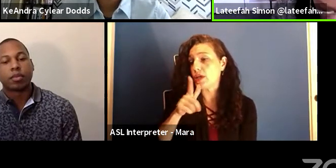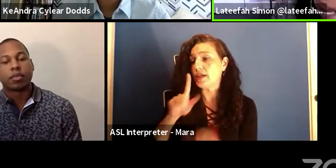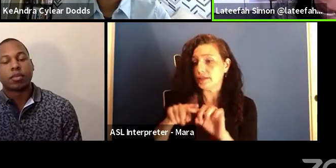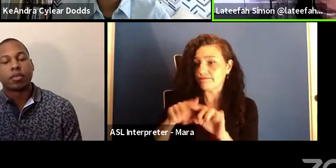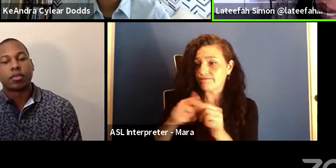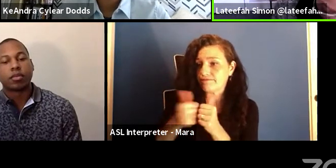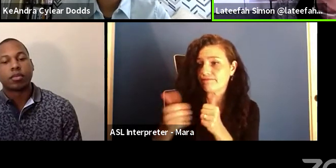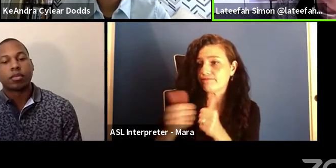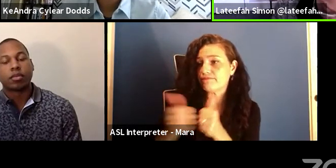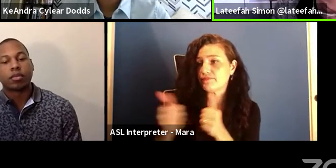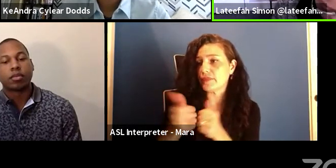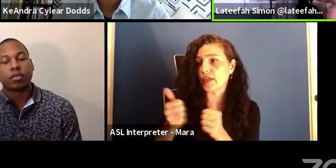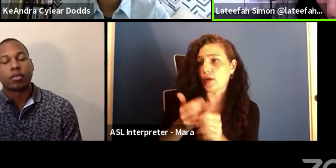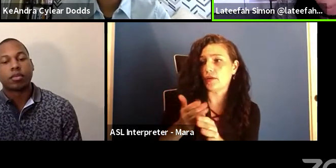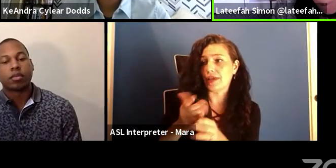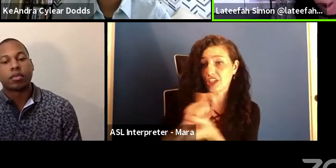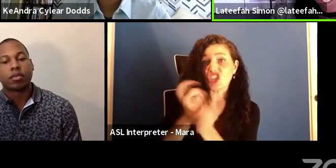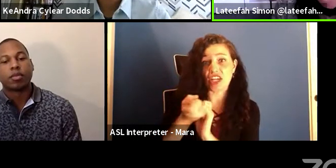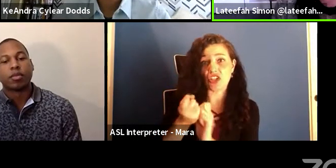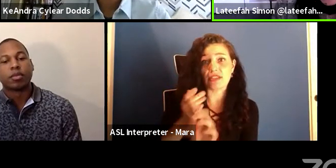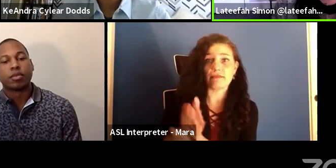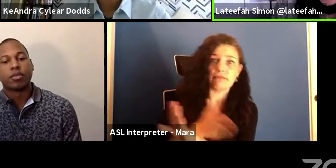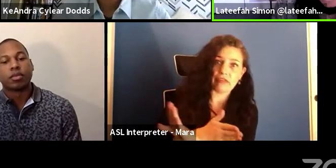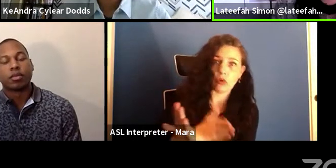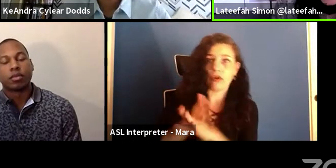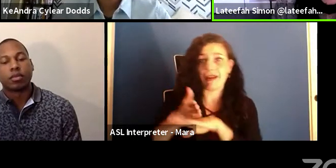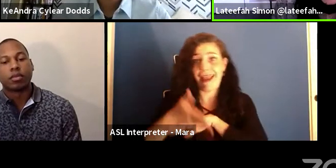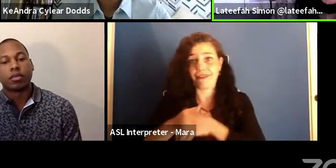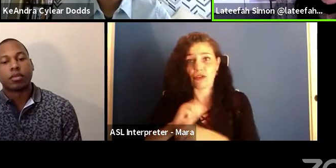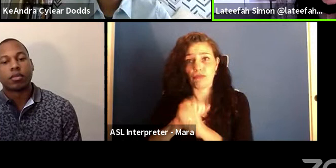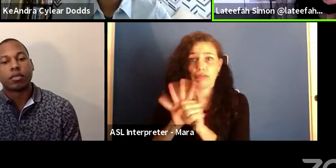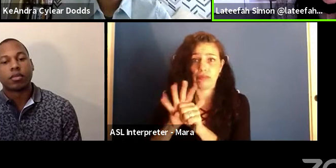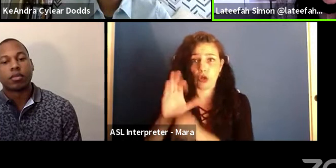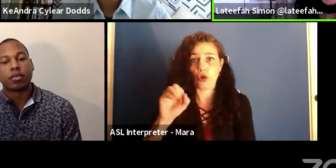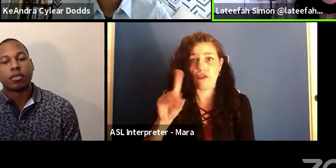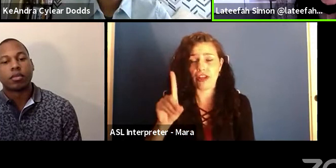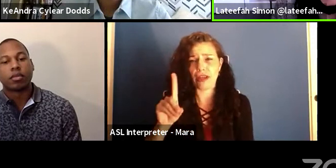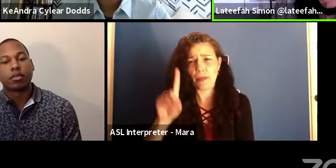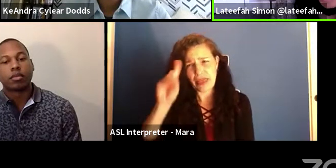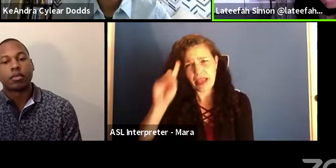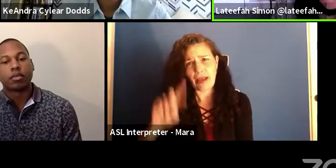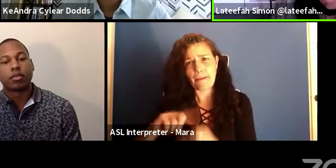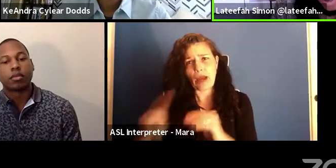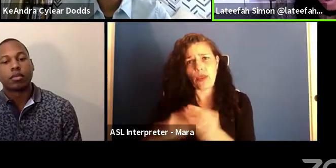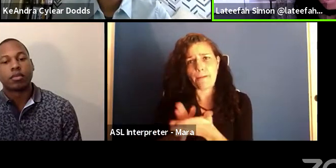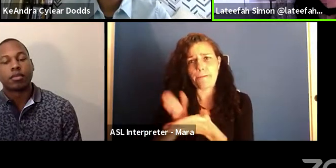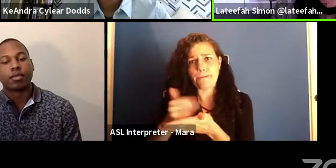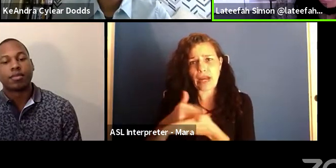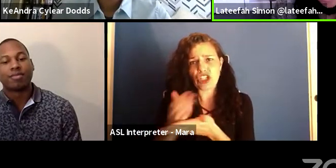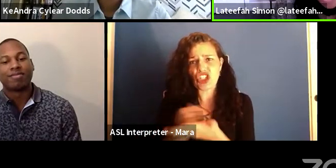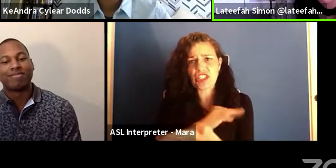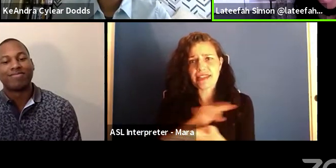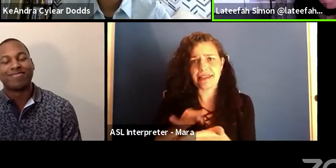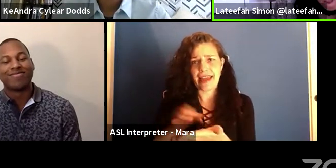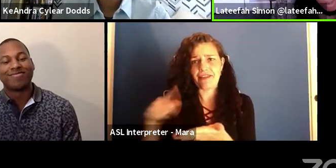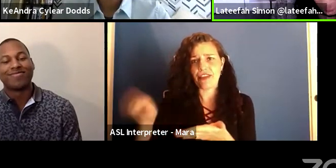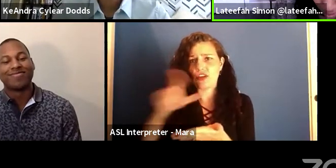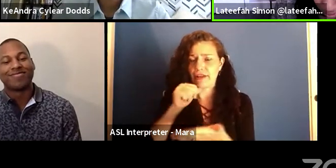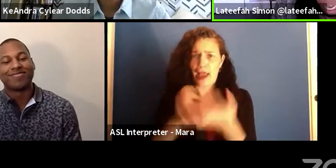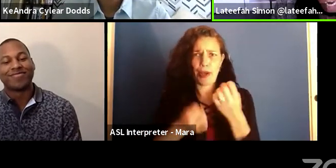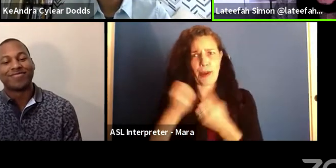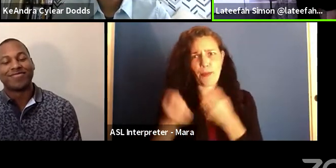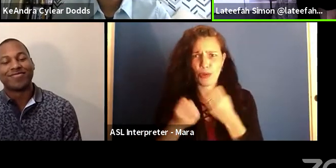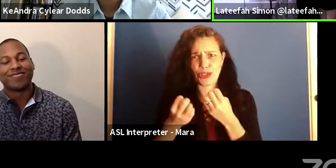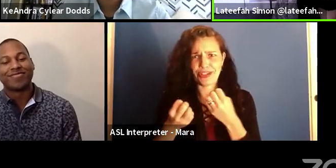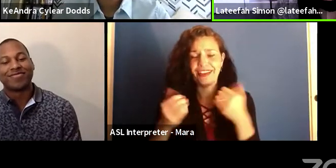post COVID. And, you know, I think about our performance and budget staff, who is not emotional in any way. They use data